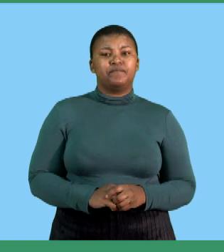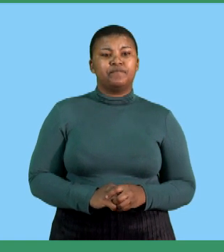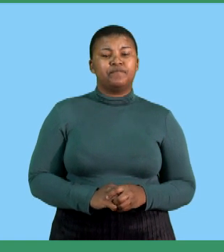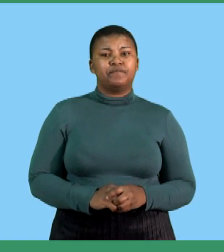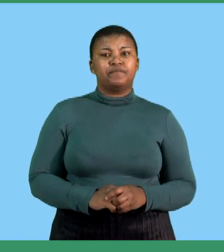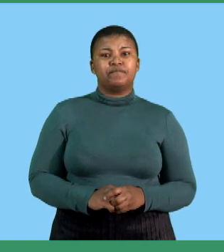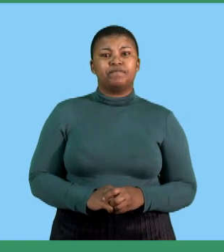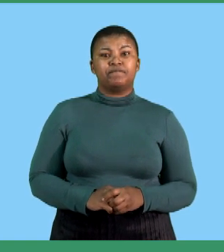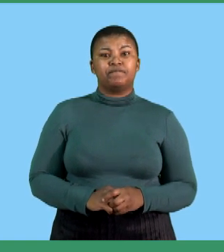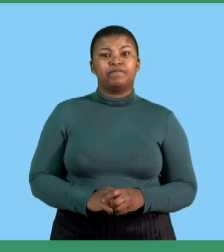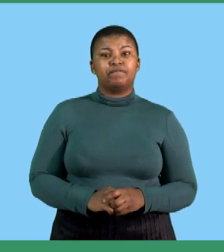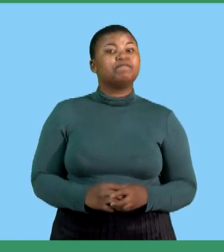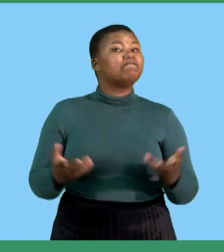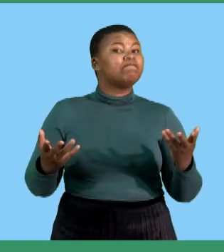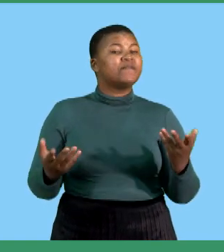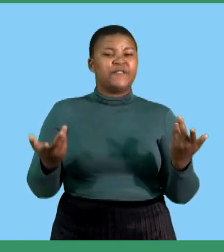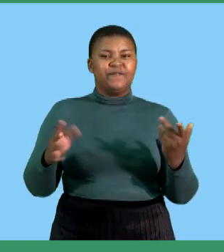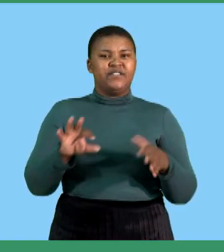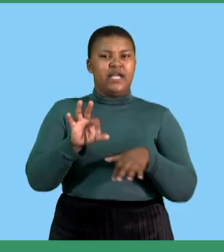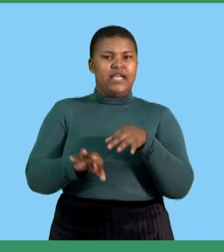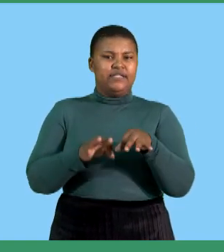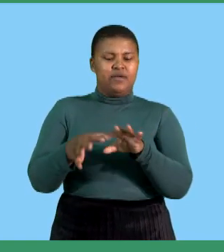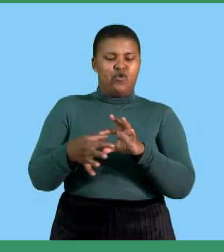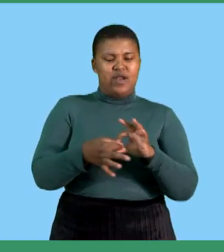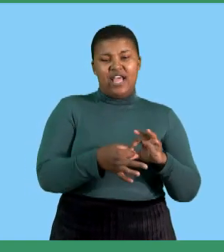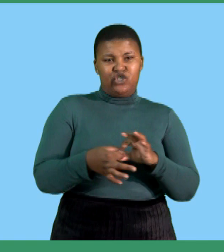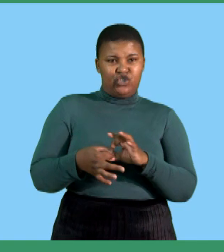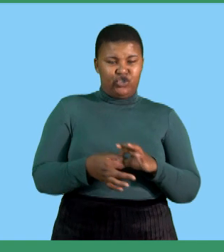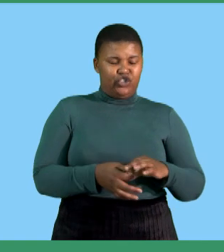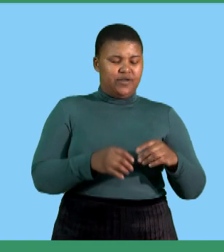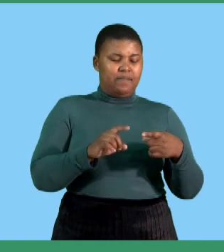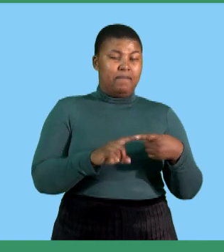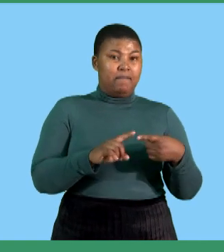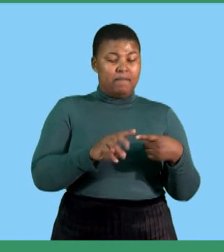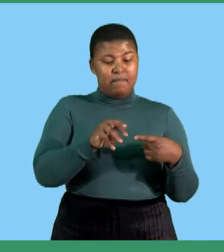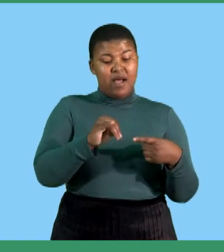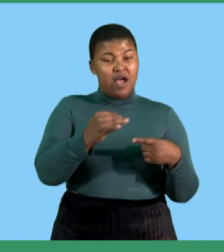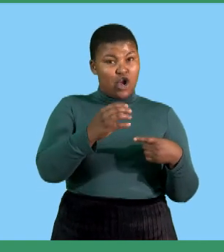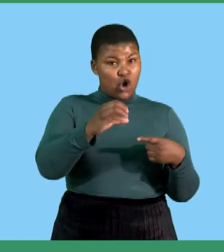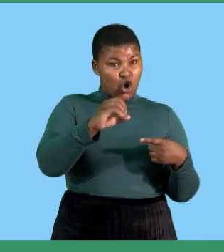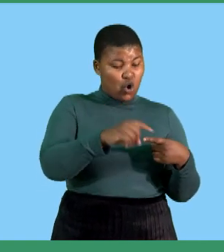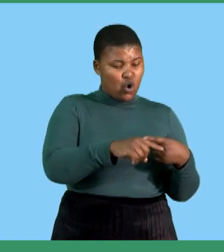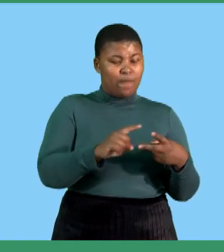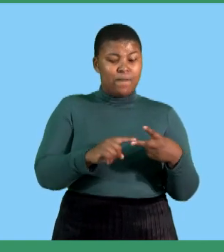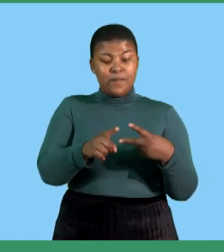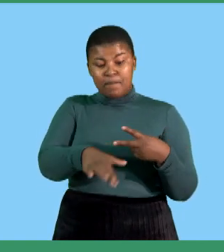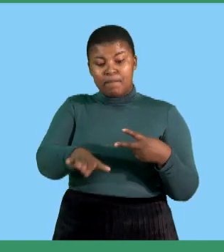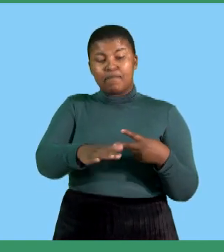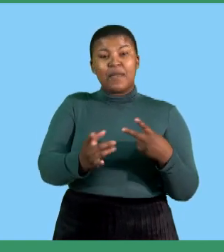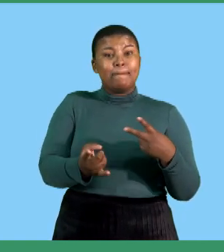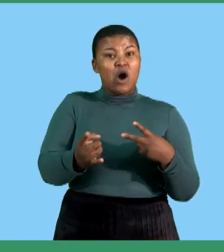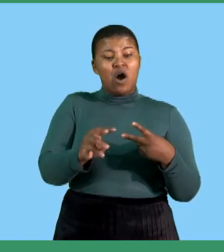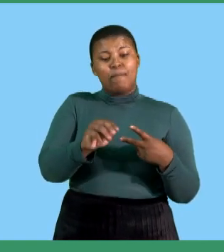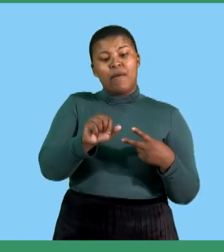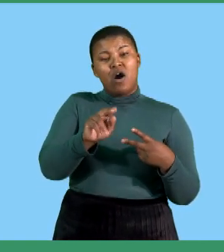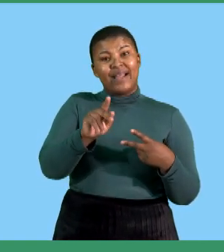quickly there. There you have it. So we have discussed the interrelationship between the micro, the market, and